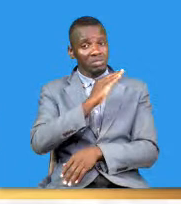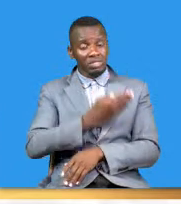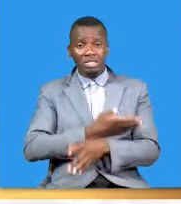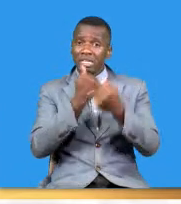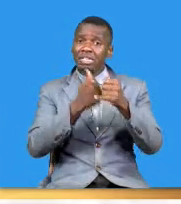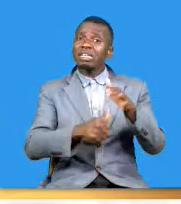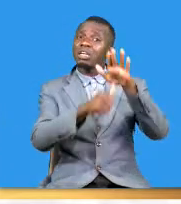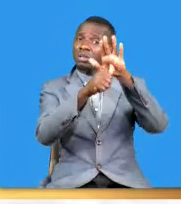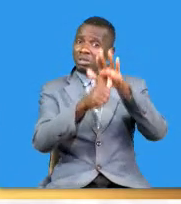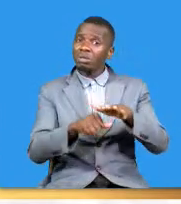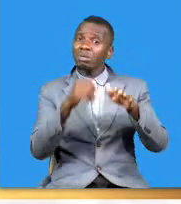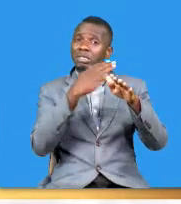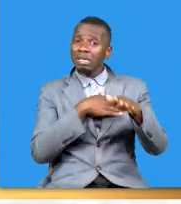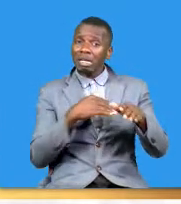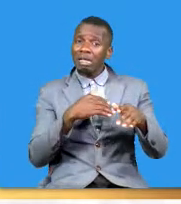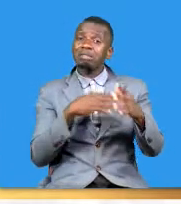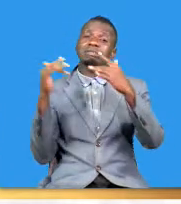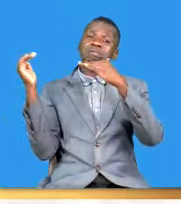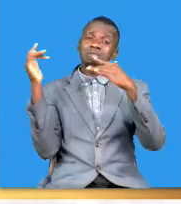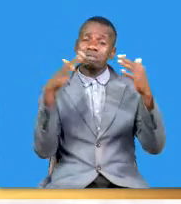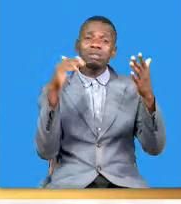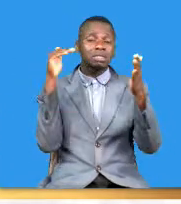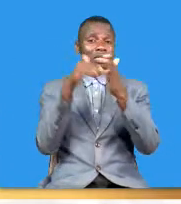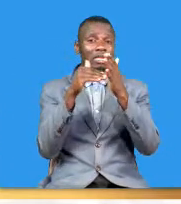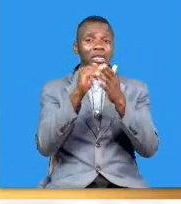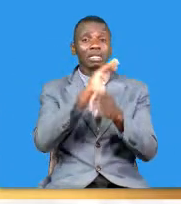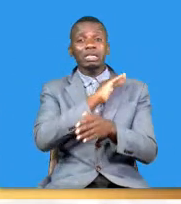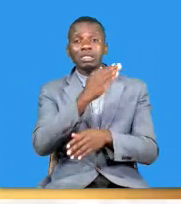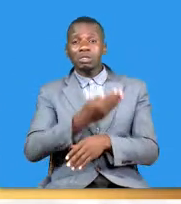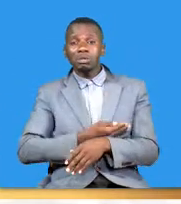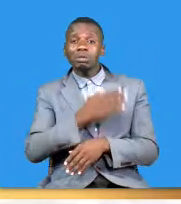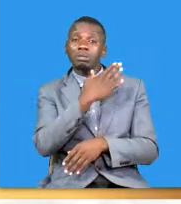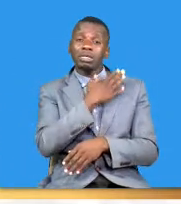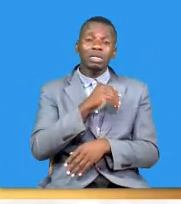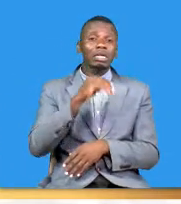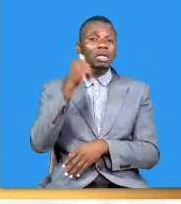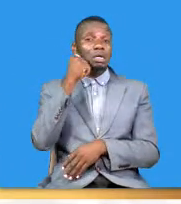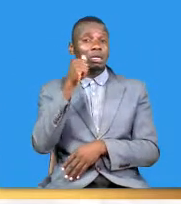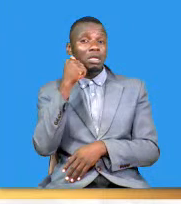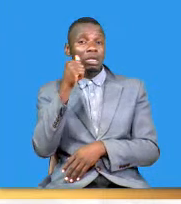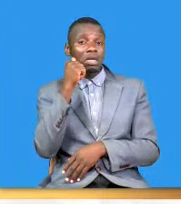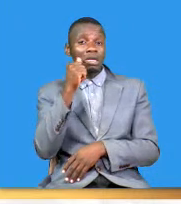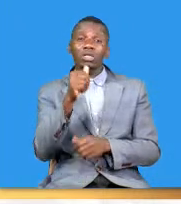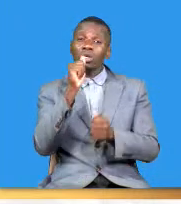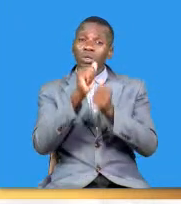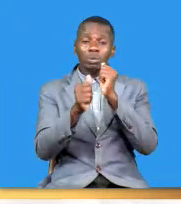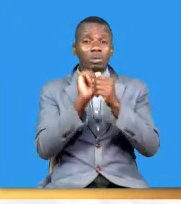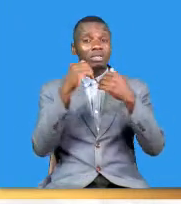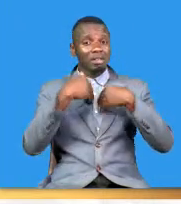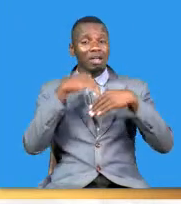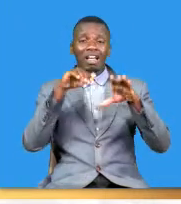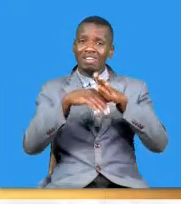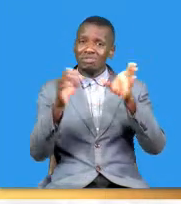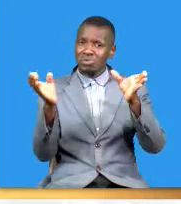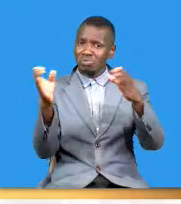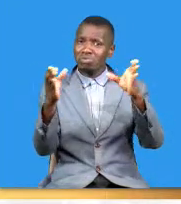and violence against women and girls, which is deeply rooted in the fabric of our society, is